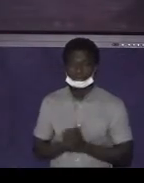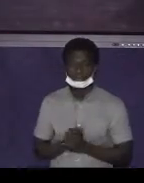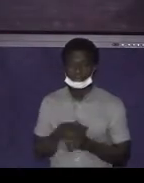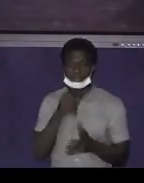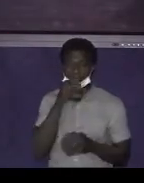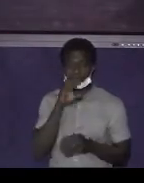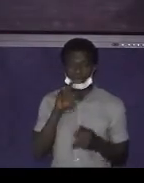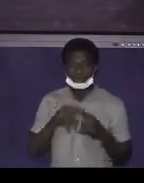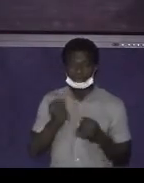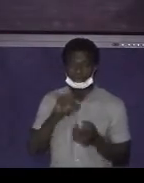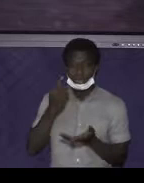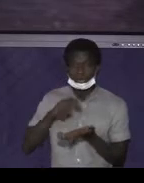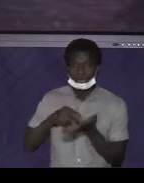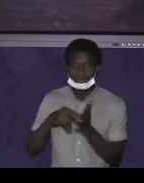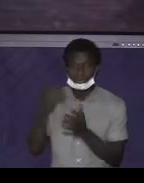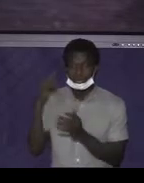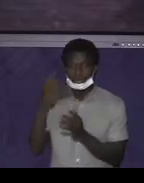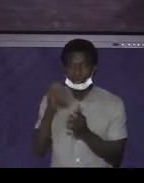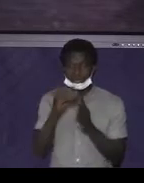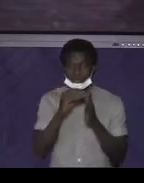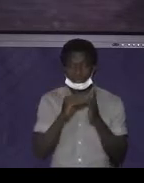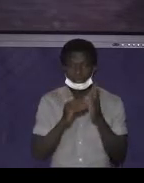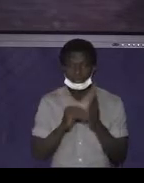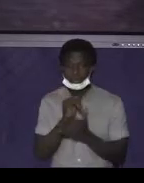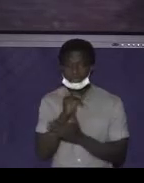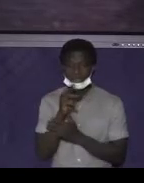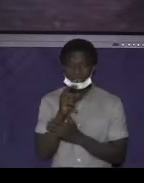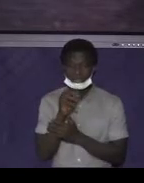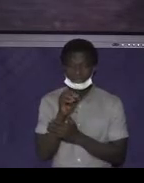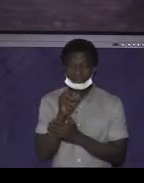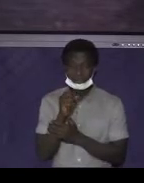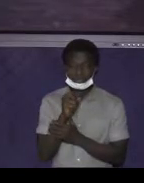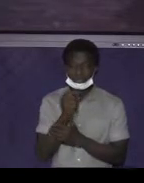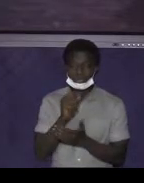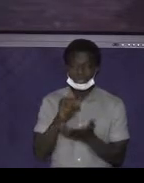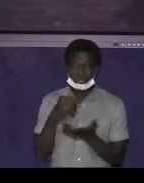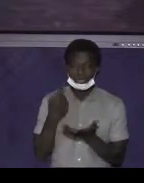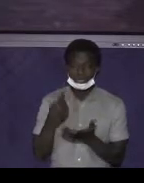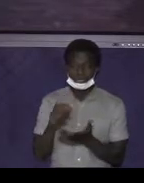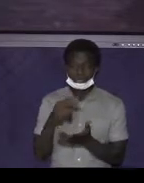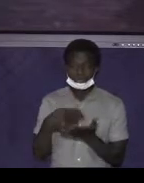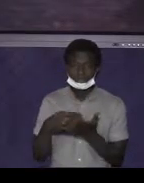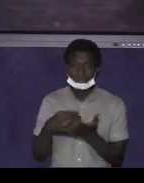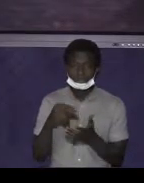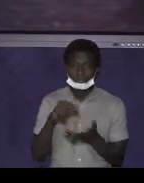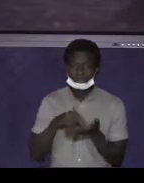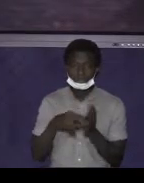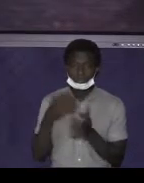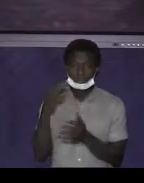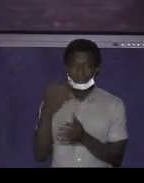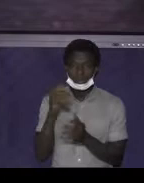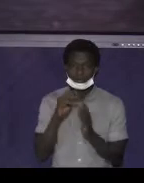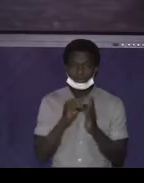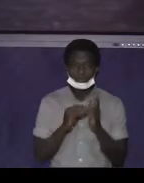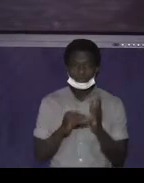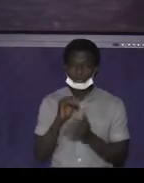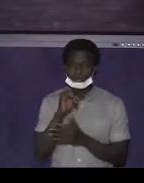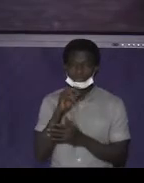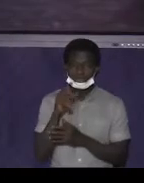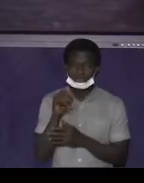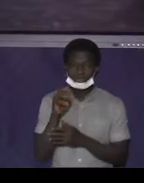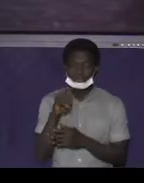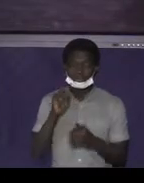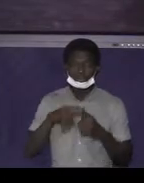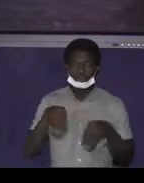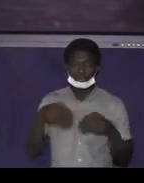You are to write the meaning of the following idioms. Write the meaning of the following idioms. To give the